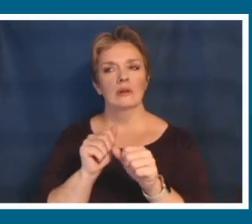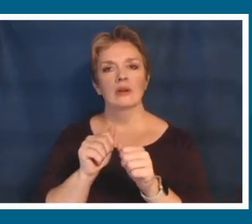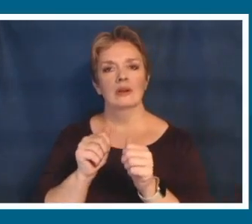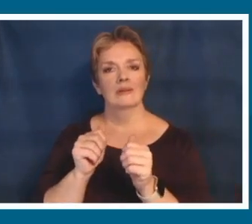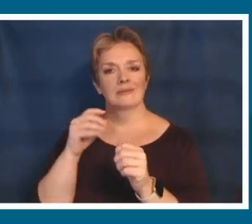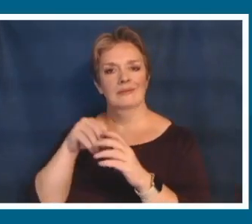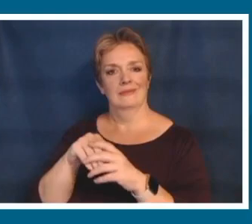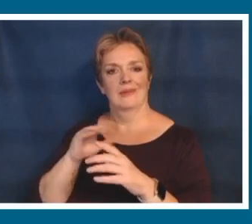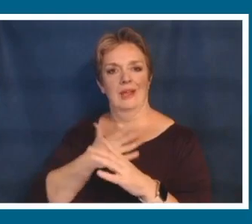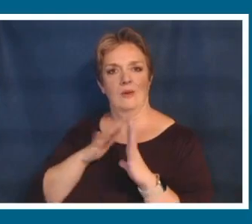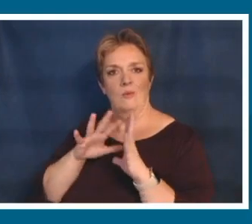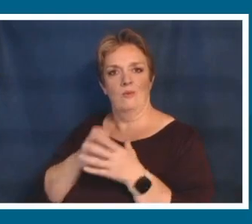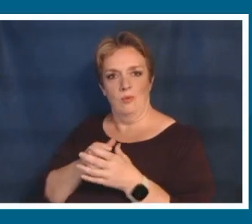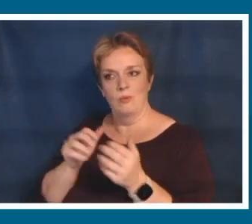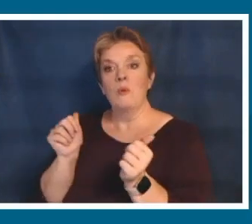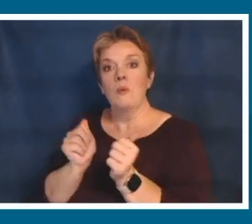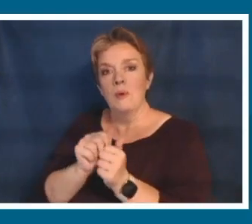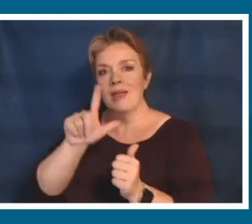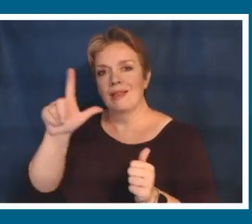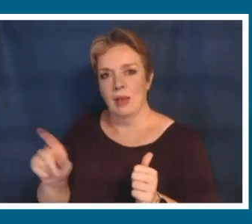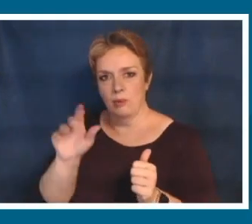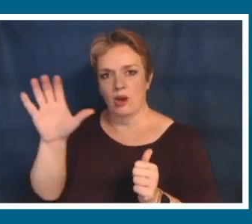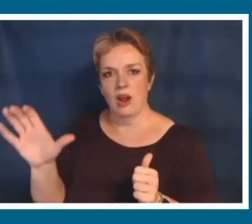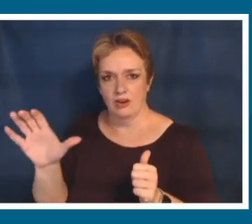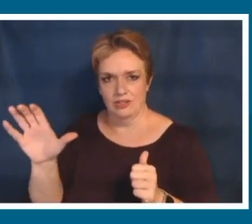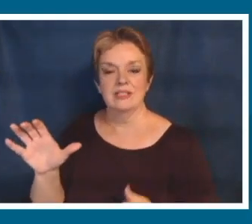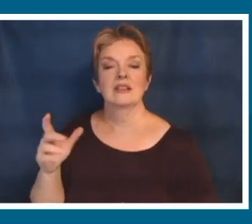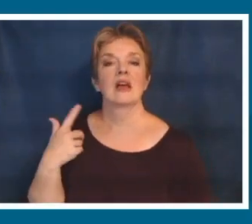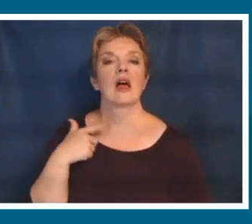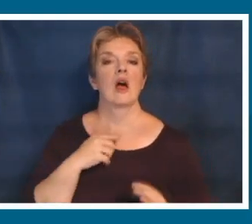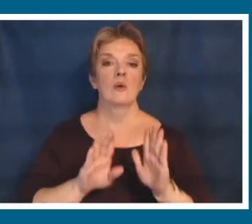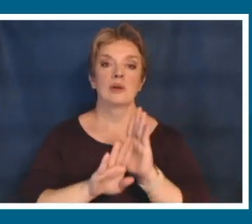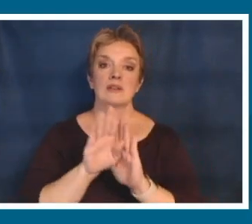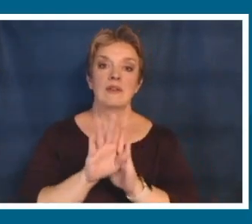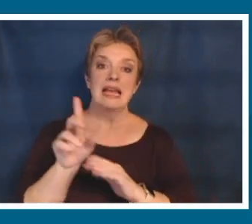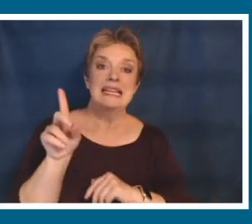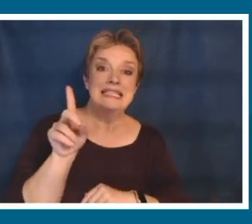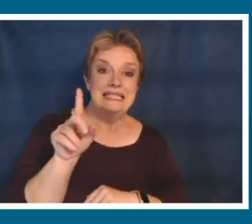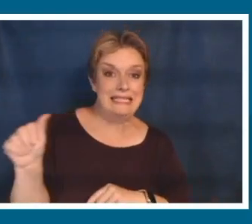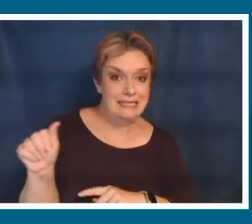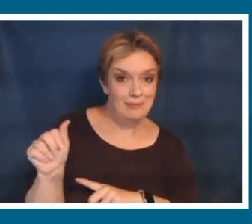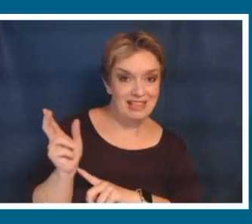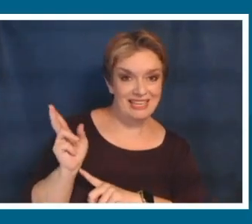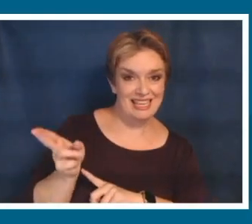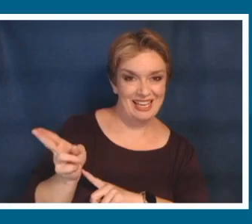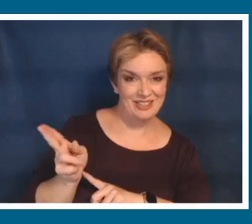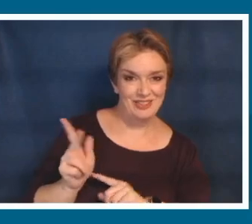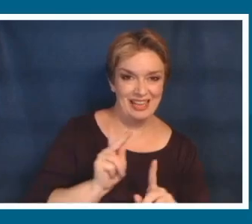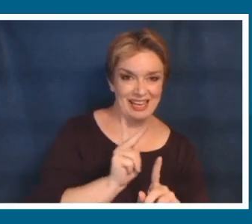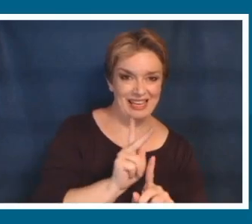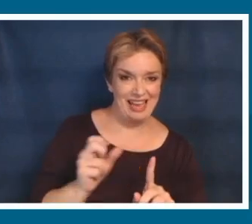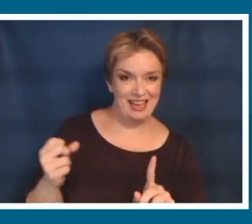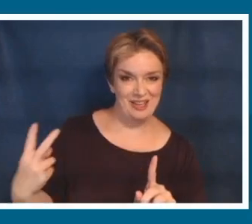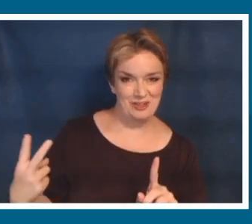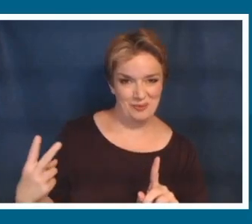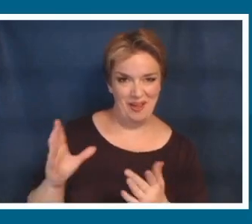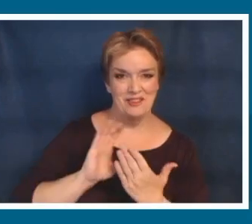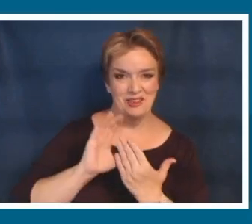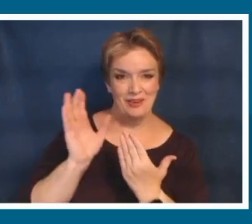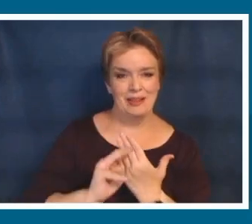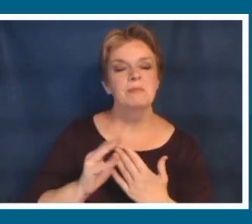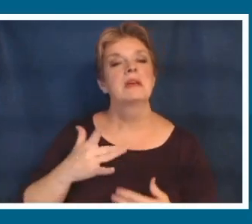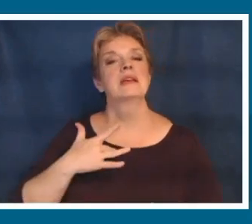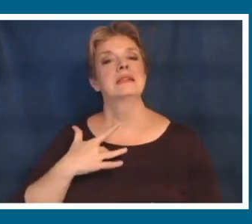developing a disability history K through 12 curriculum. traditionally, disability history tends to get taught at